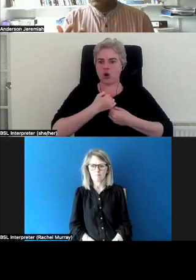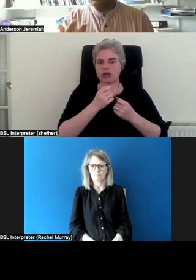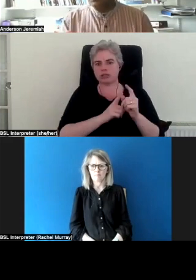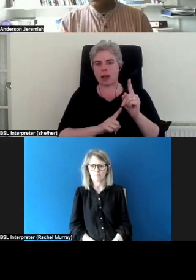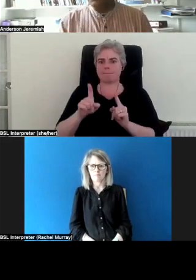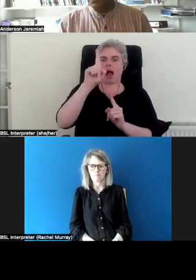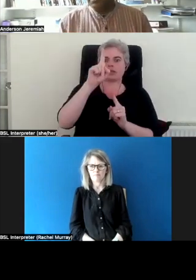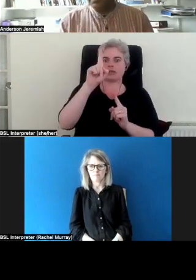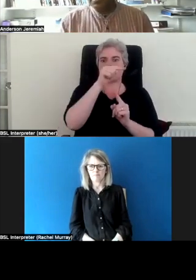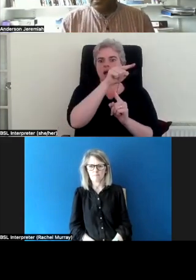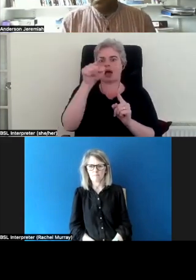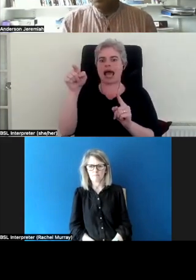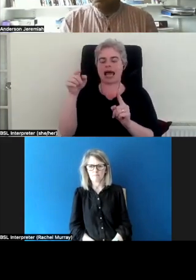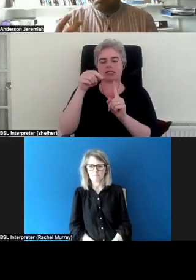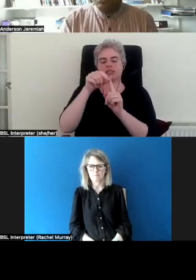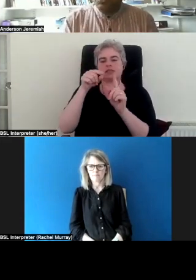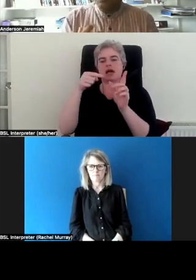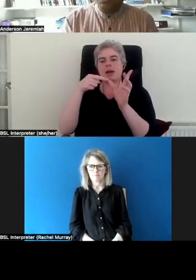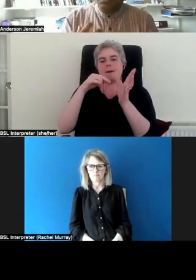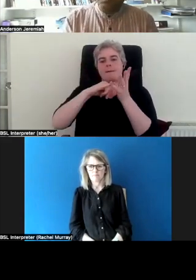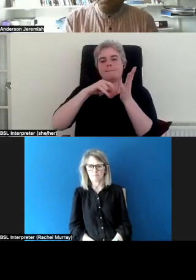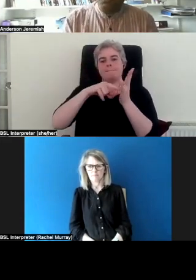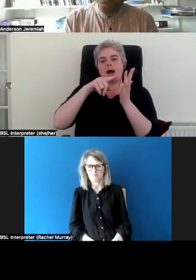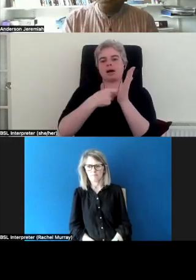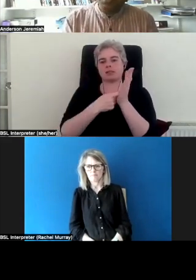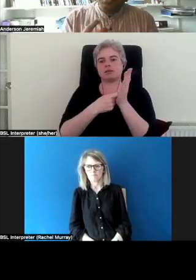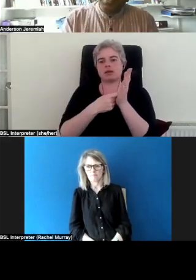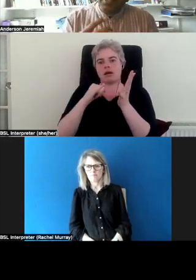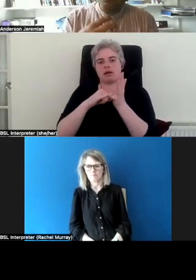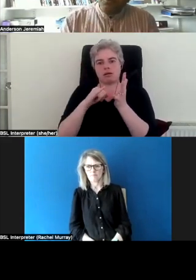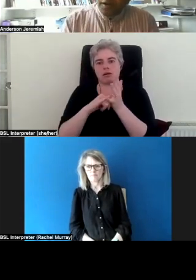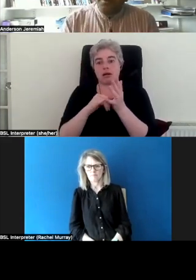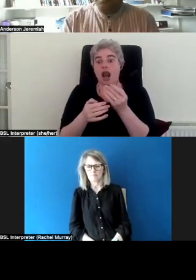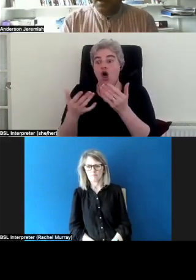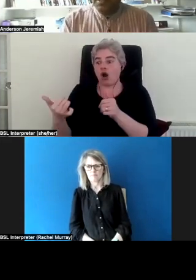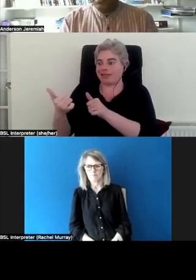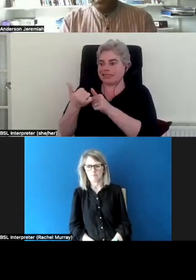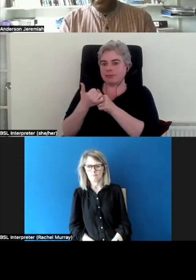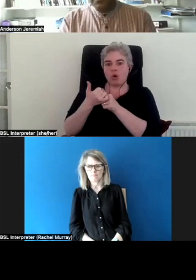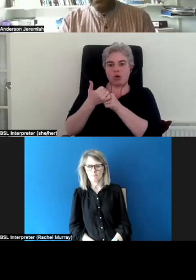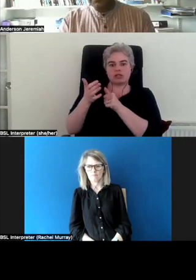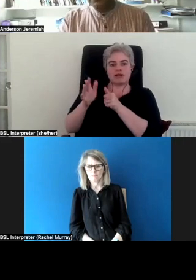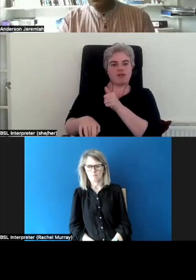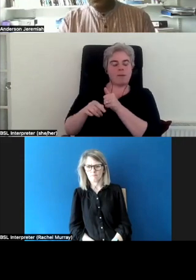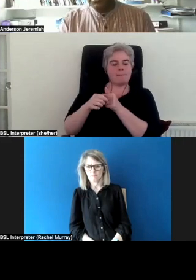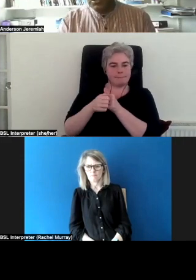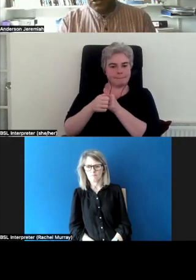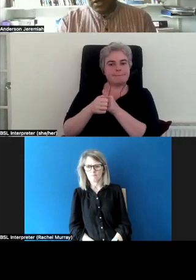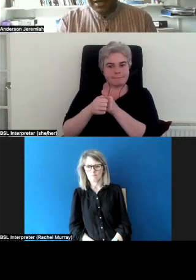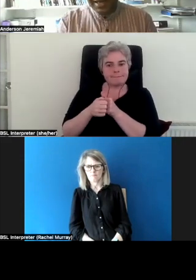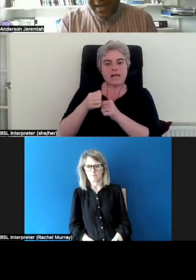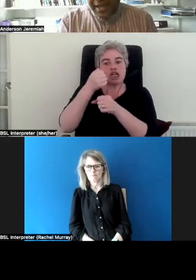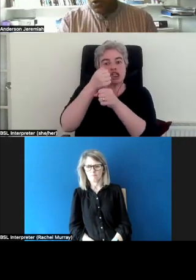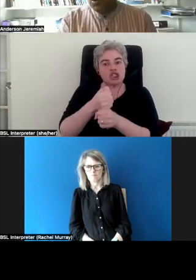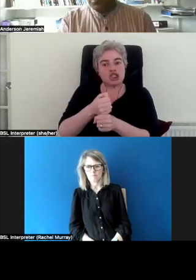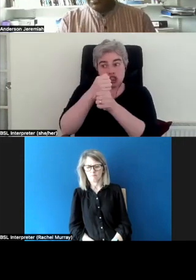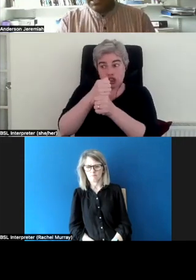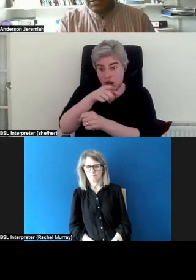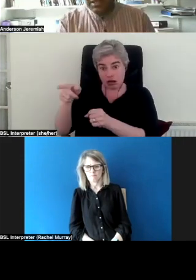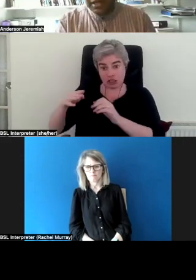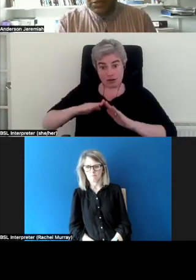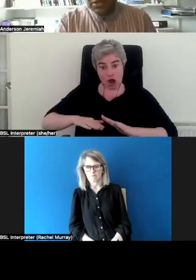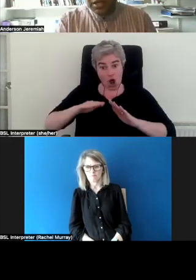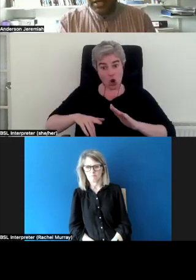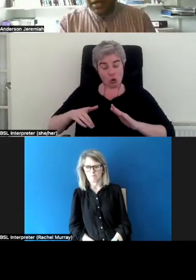this is a very important, because much of the support came from the church at home in